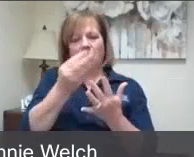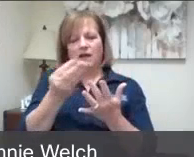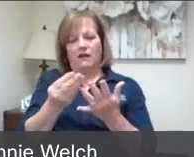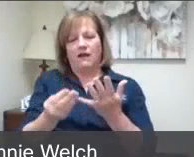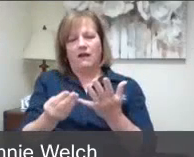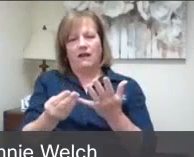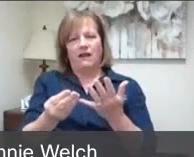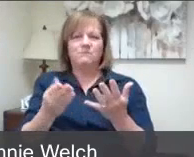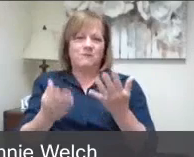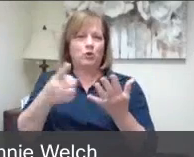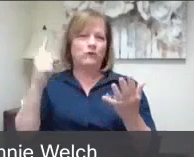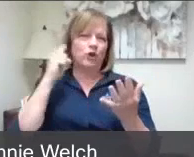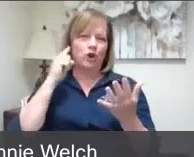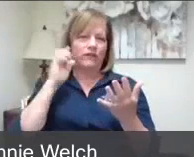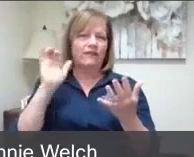about that.